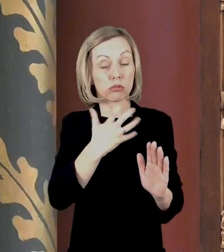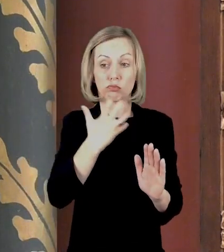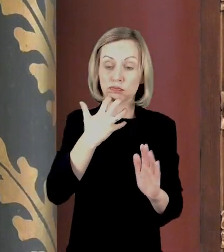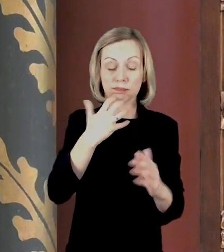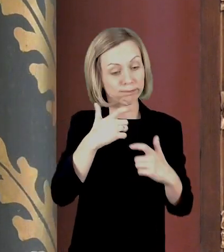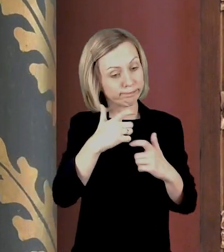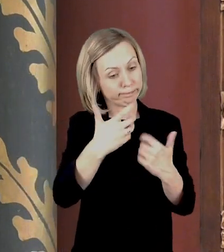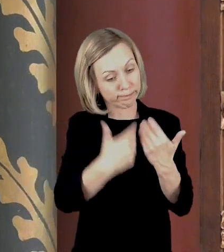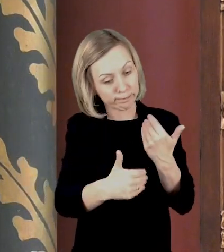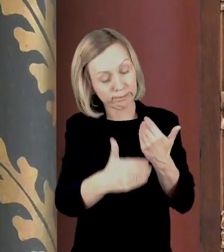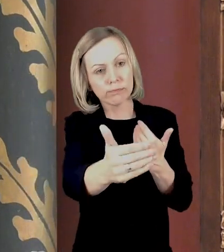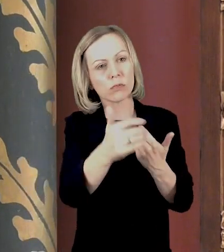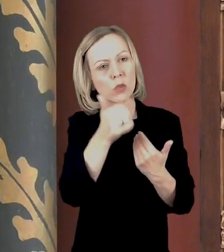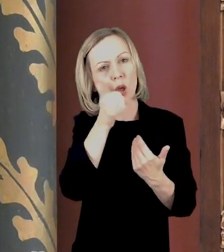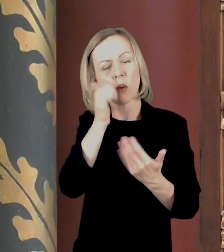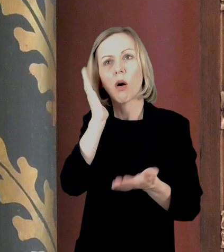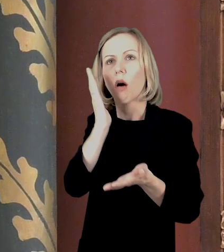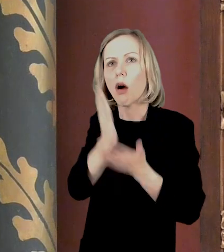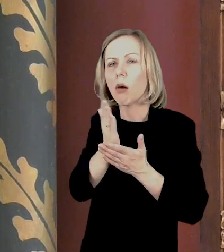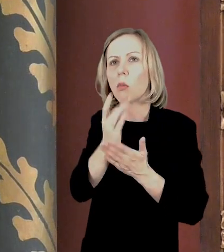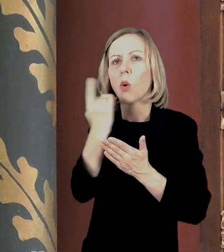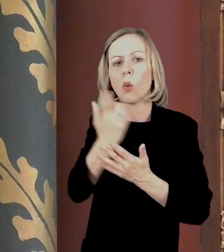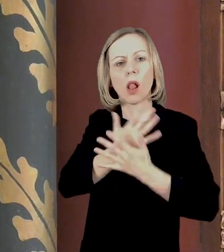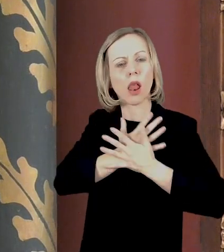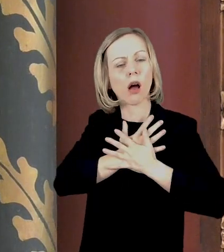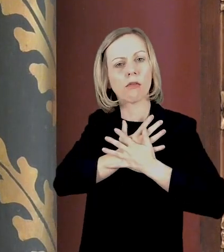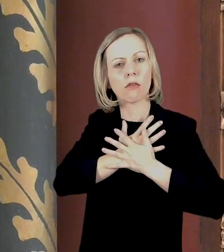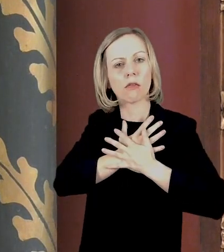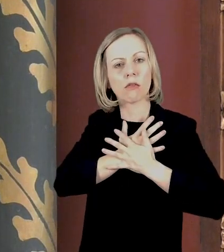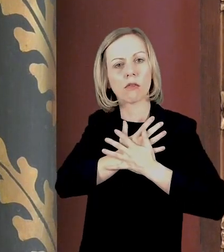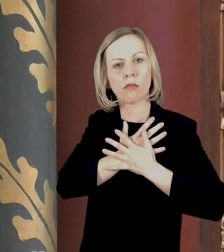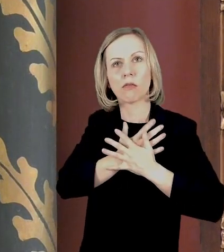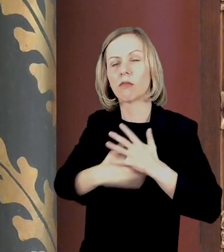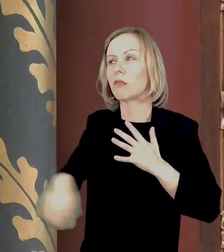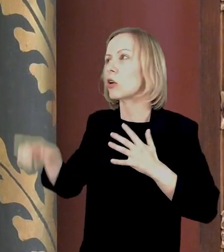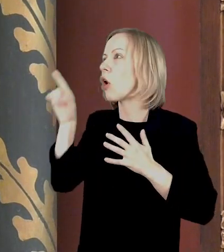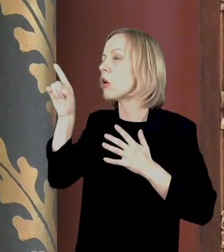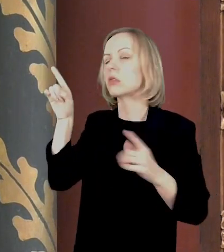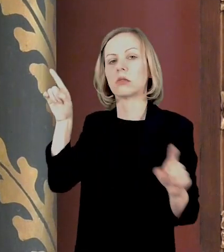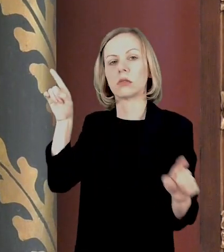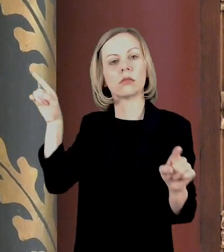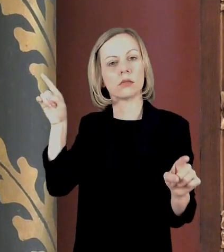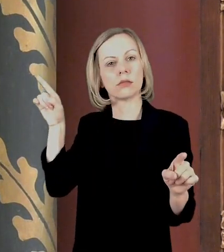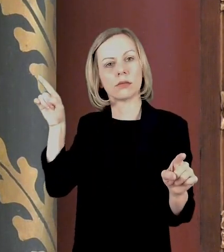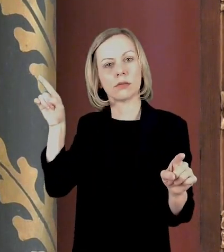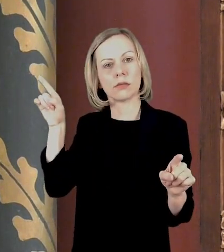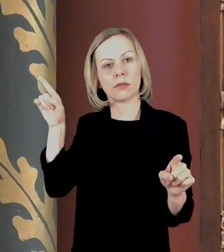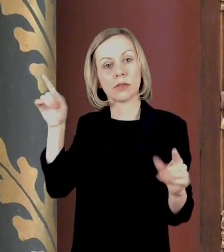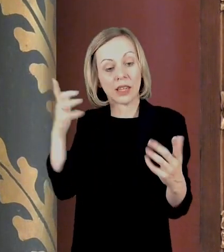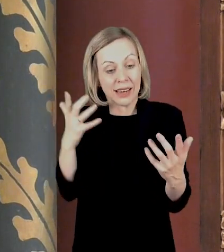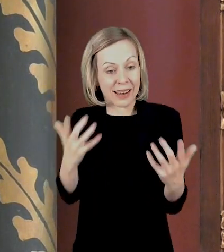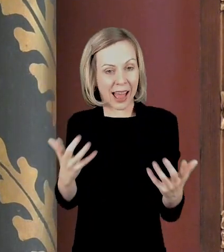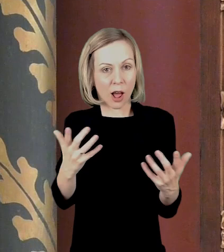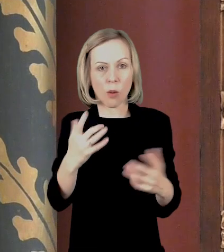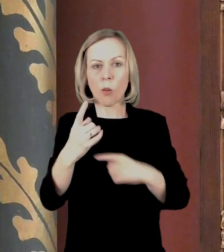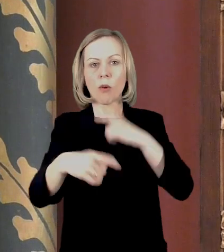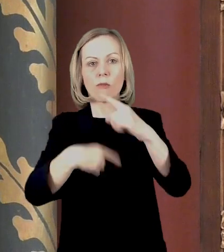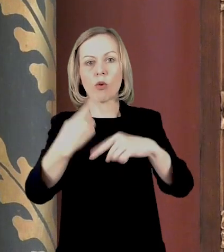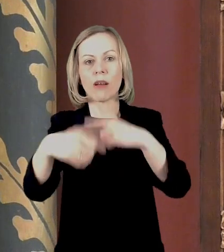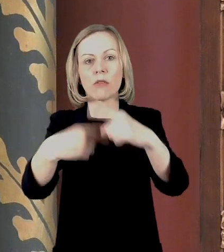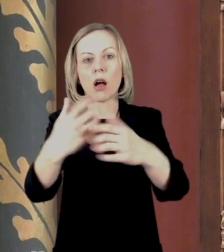sense that she was fully loved by God, then and to all eternity.